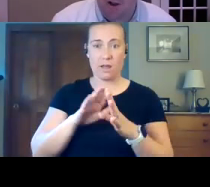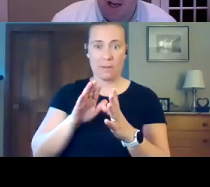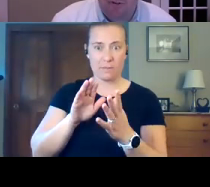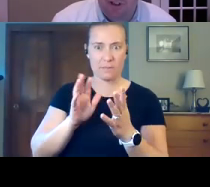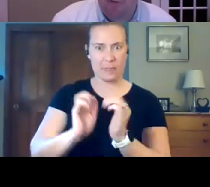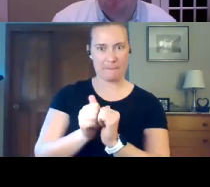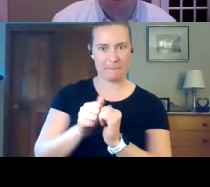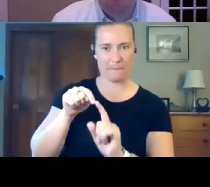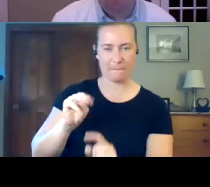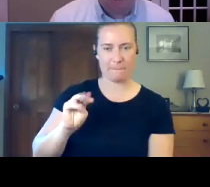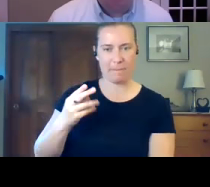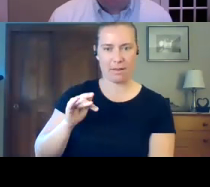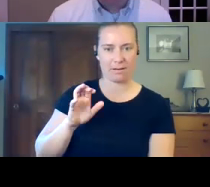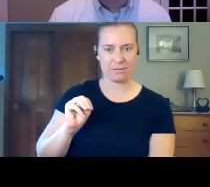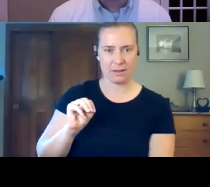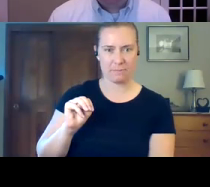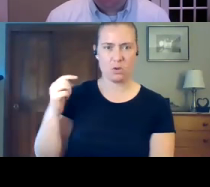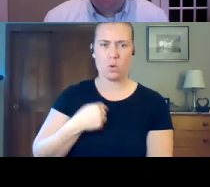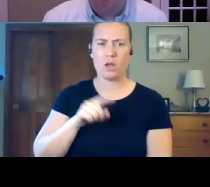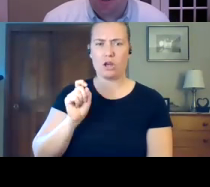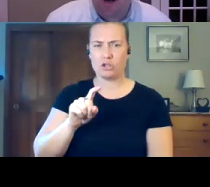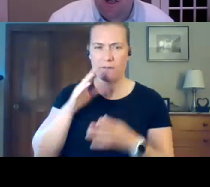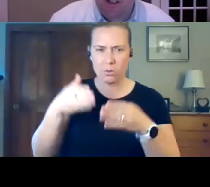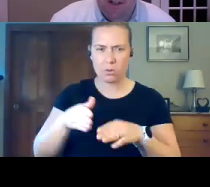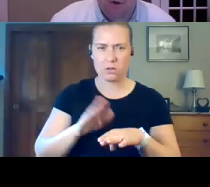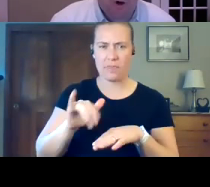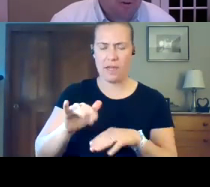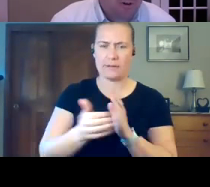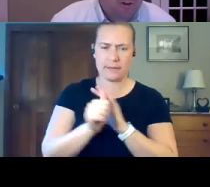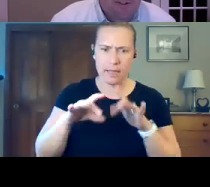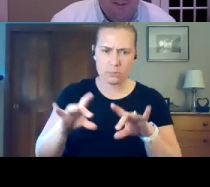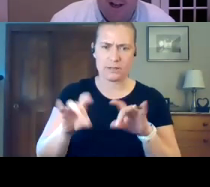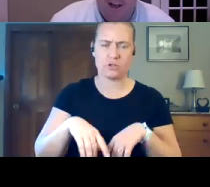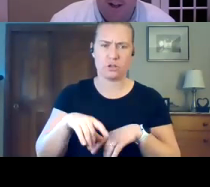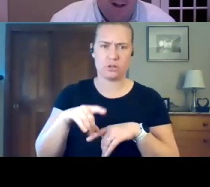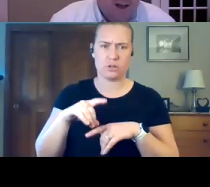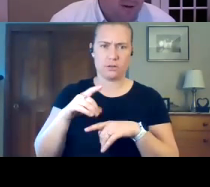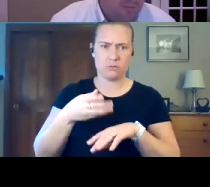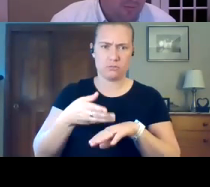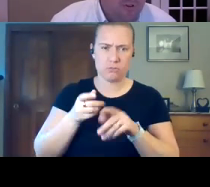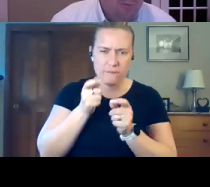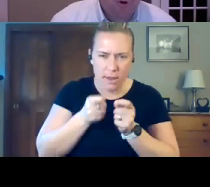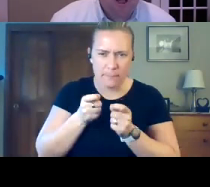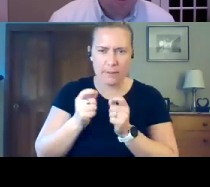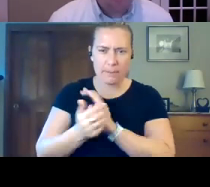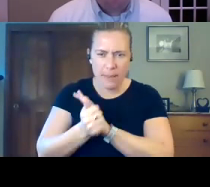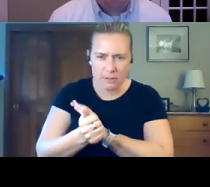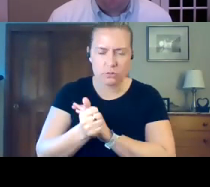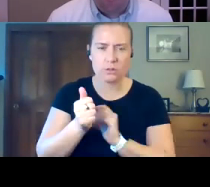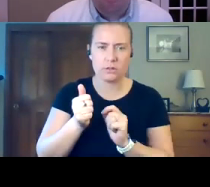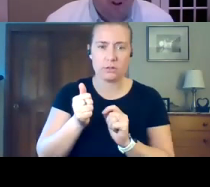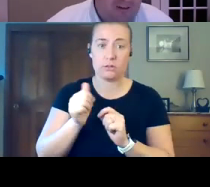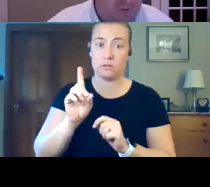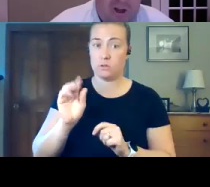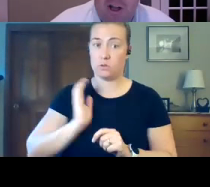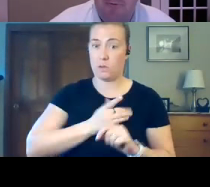skill acquisition, refinement, and mastery, and seeing, do our strategies actually work to address that? Similarly, at a sort of